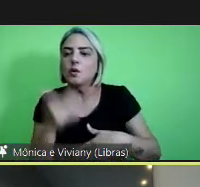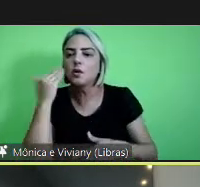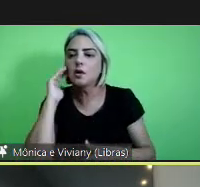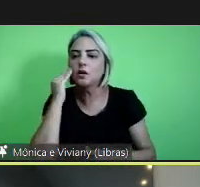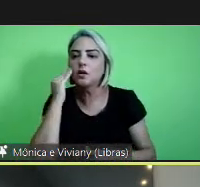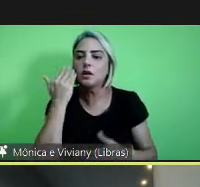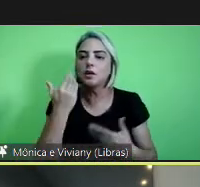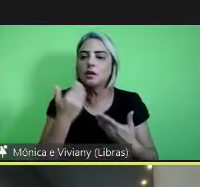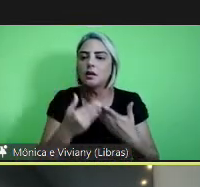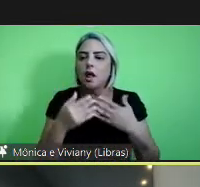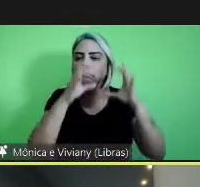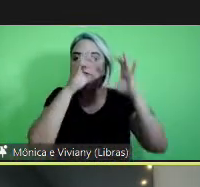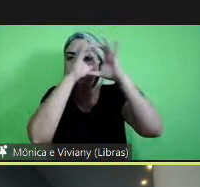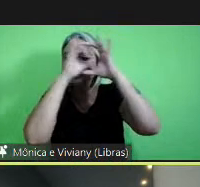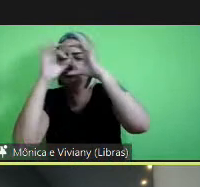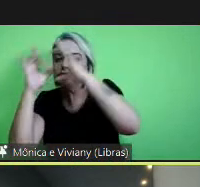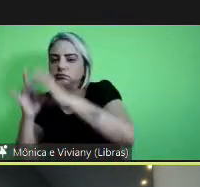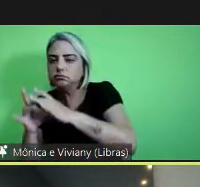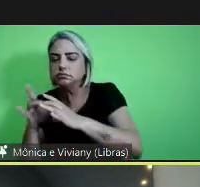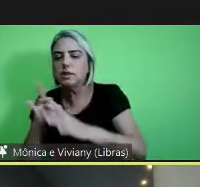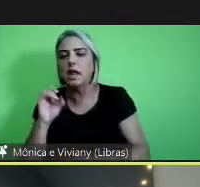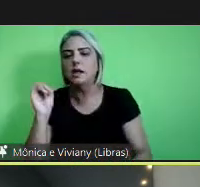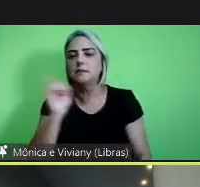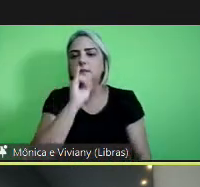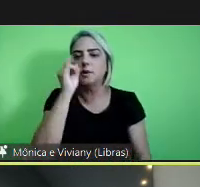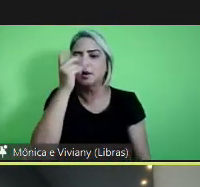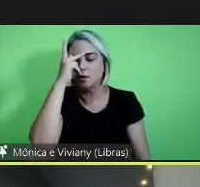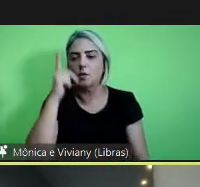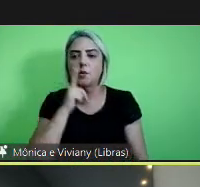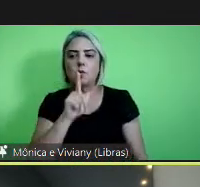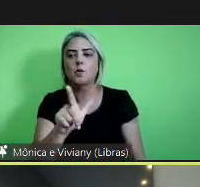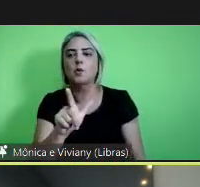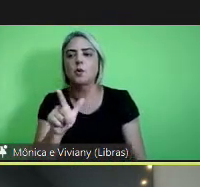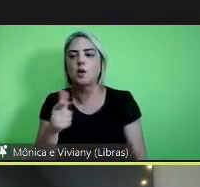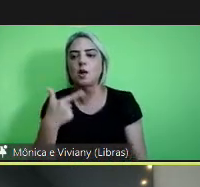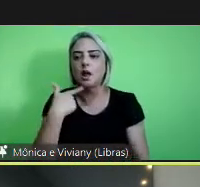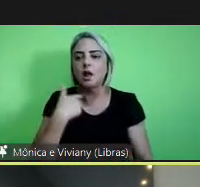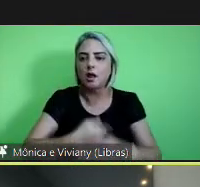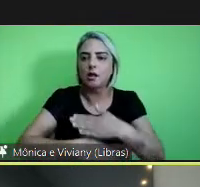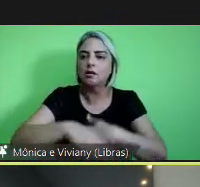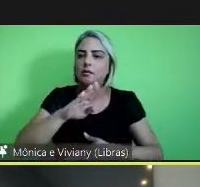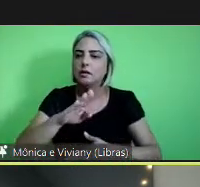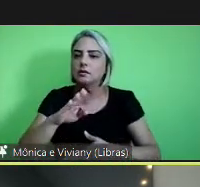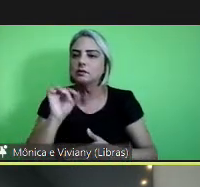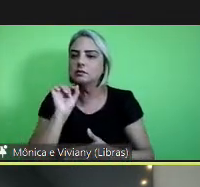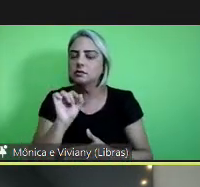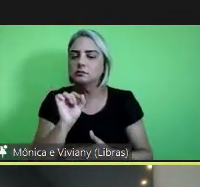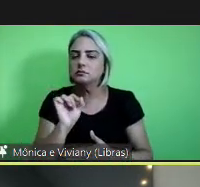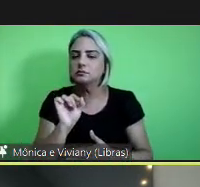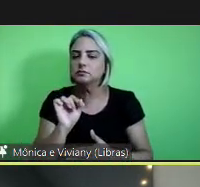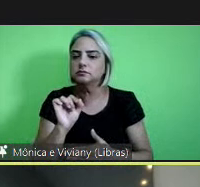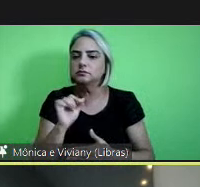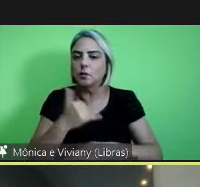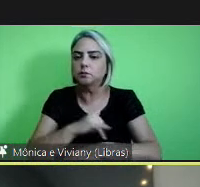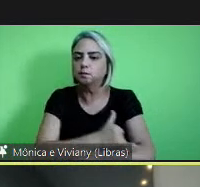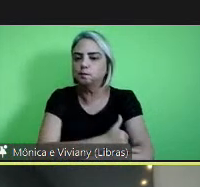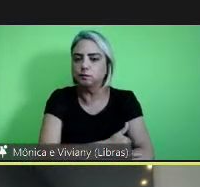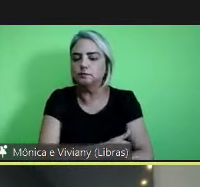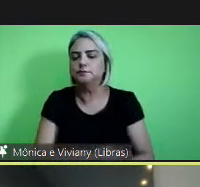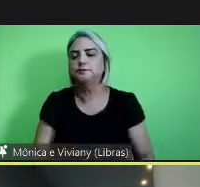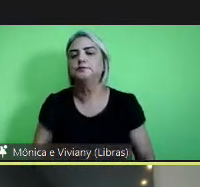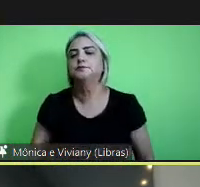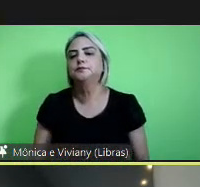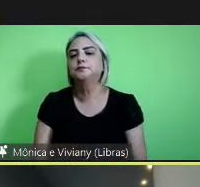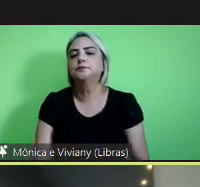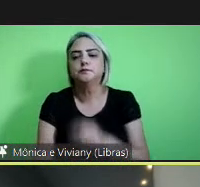self-care for the patients that for patients that have a very stable cognitive part, it's very important